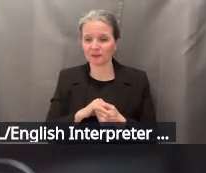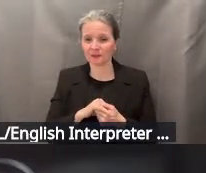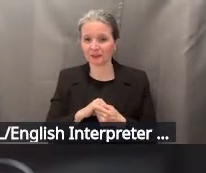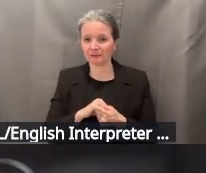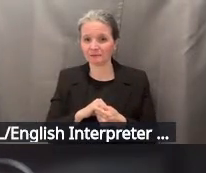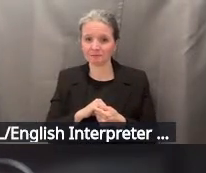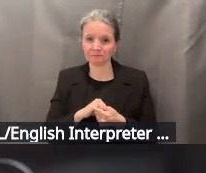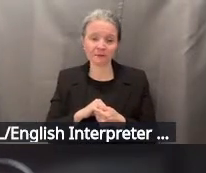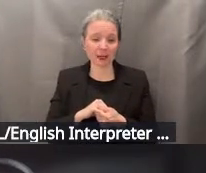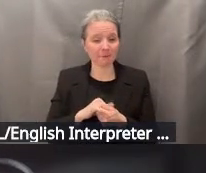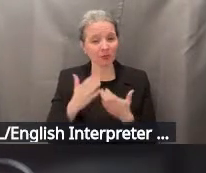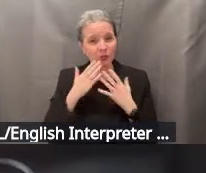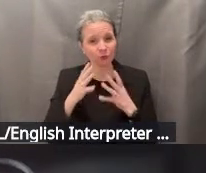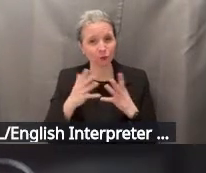And yeah, thank you so much.